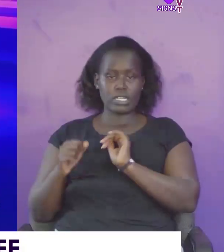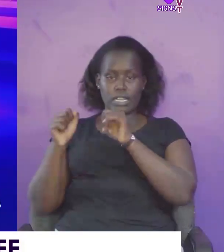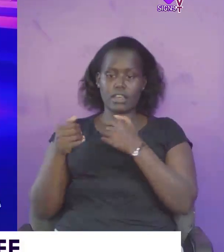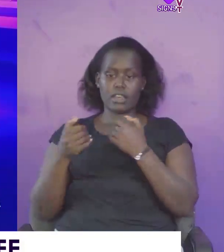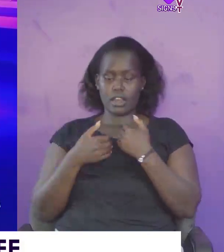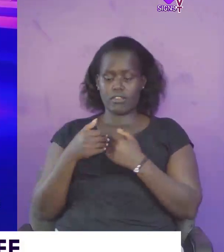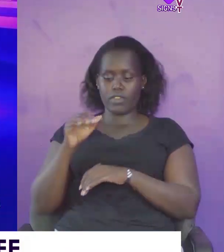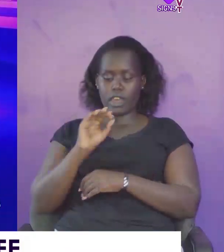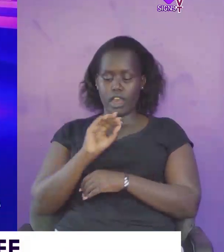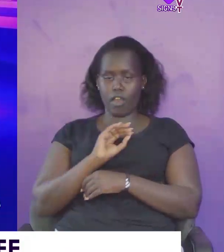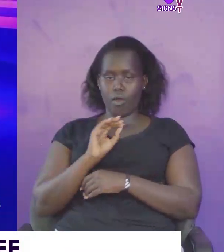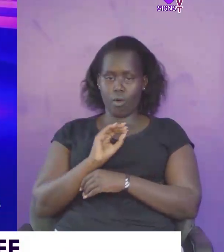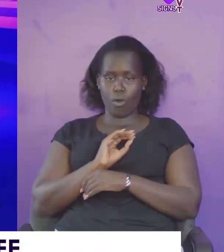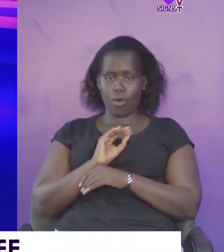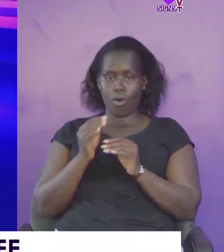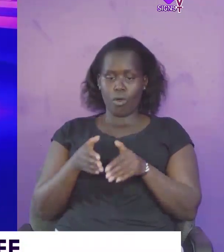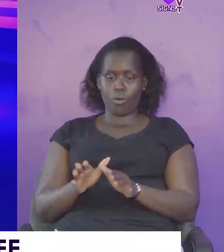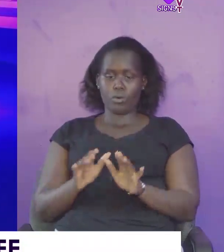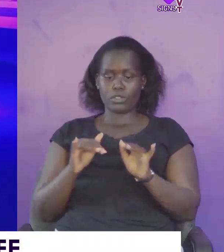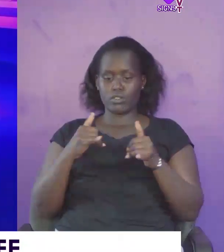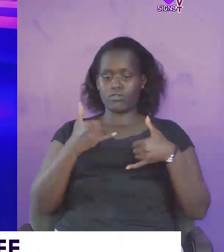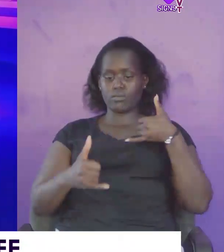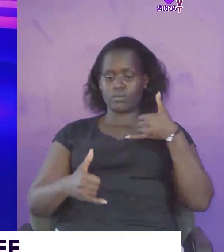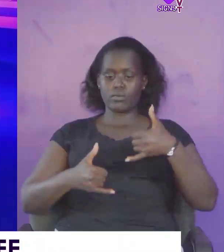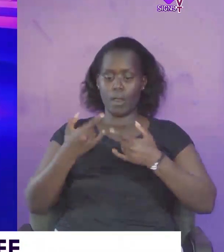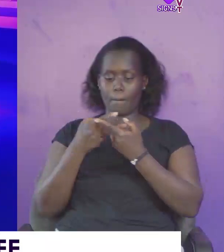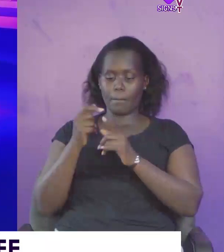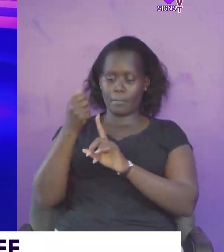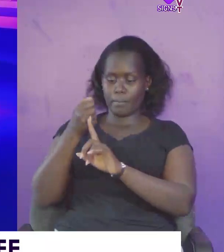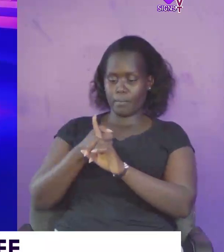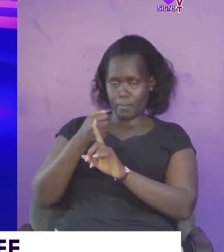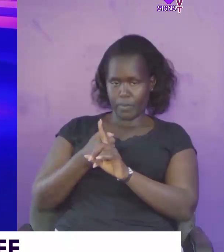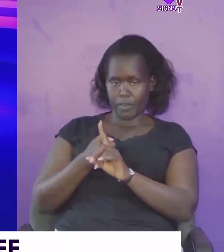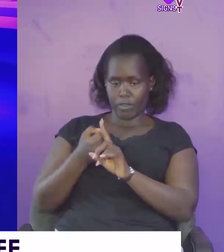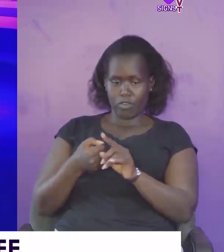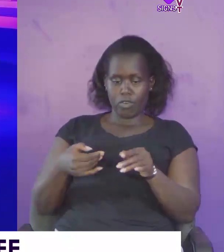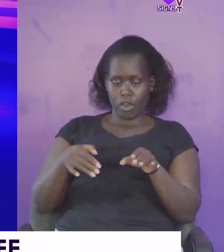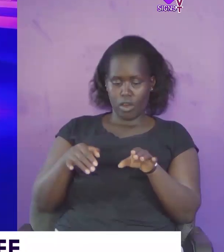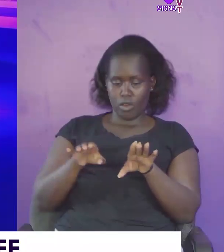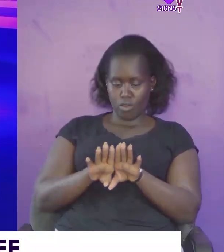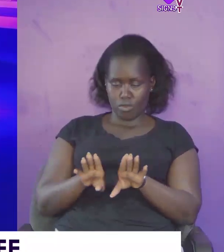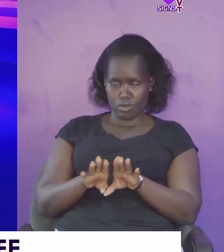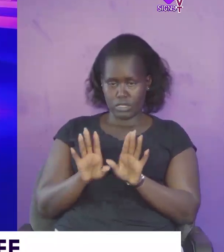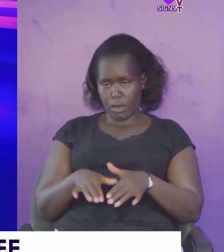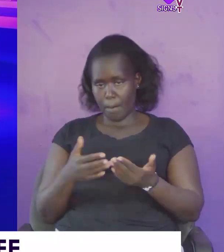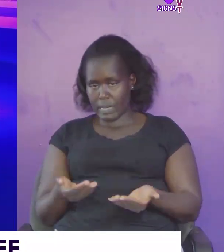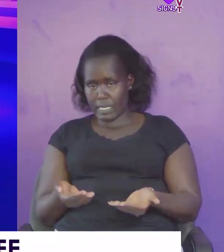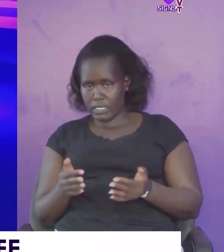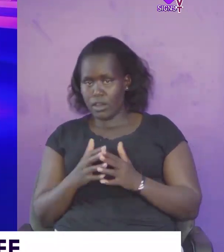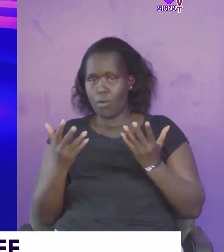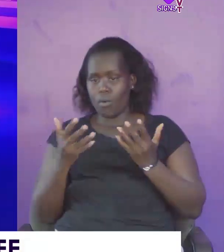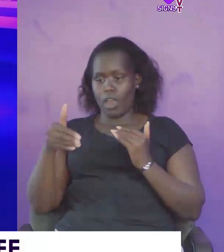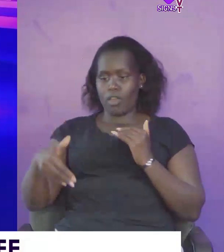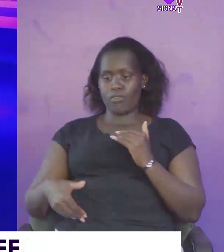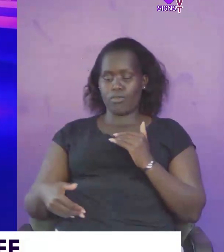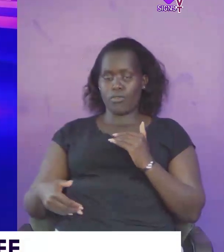own ways of fun, but I don't advocate really for these closed or indoor parties where teenagers are